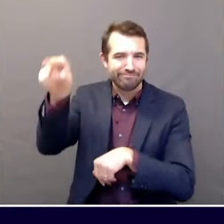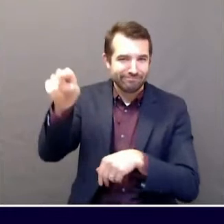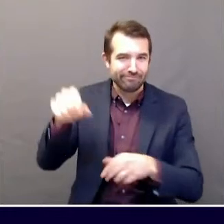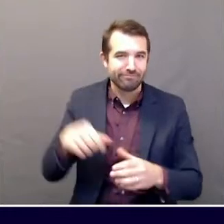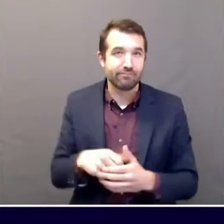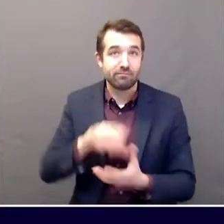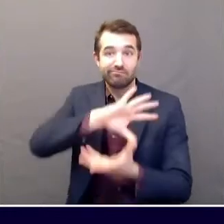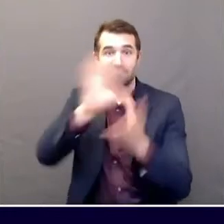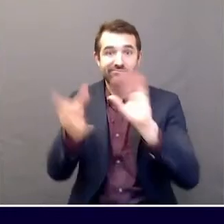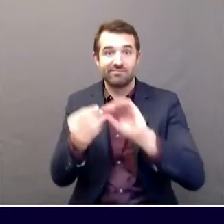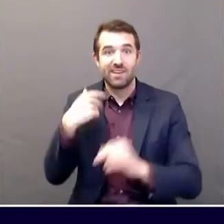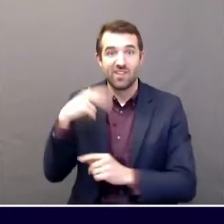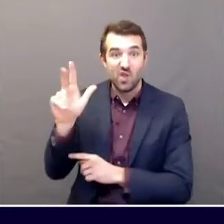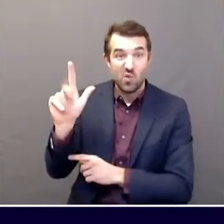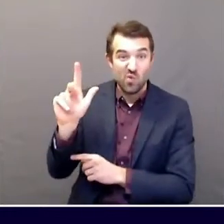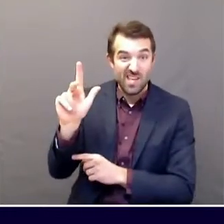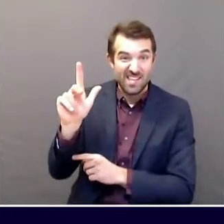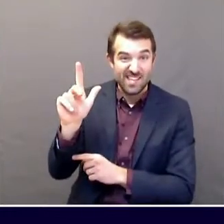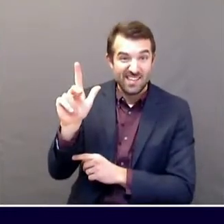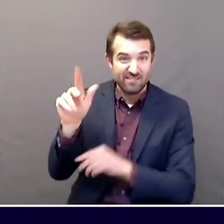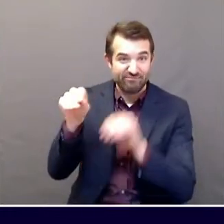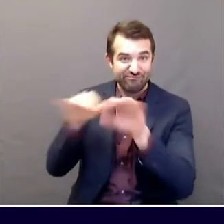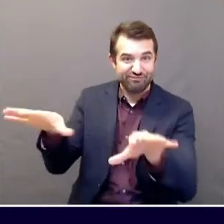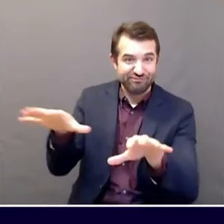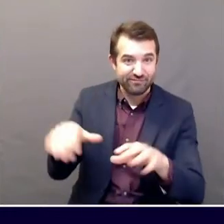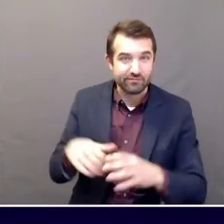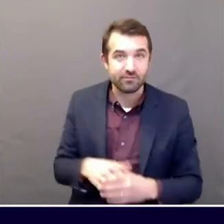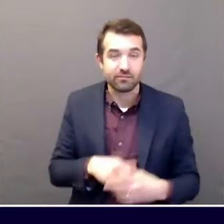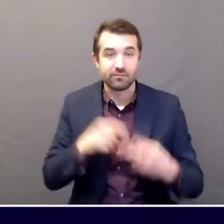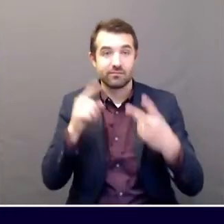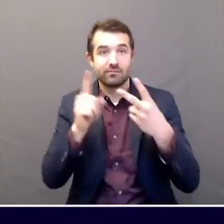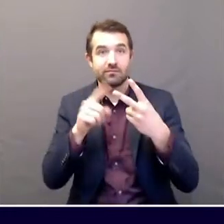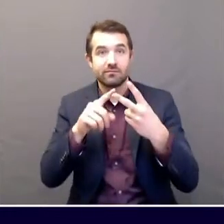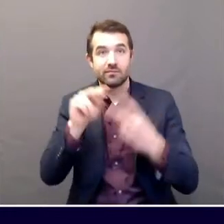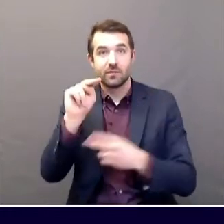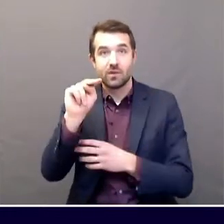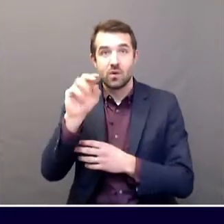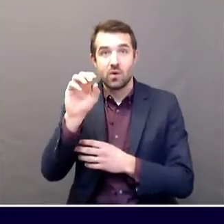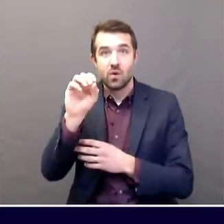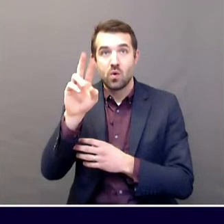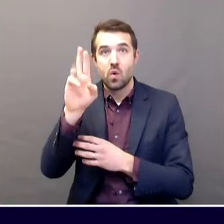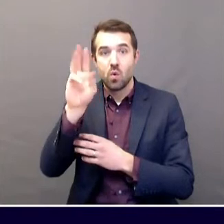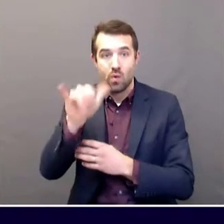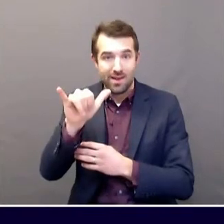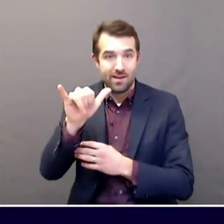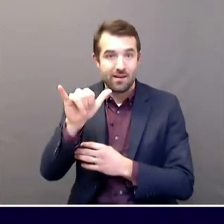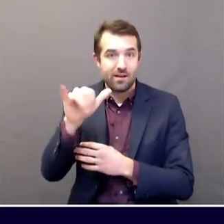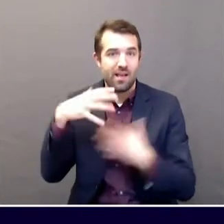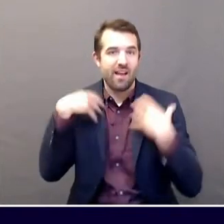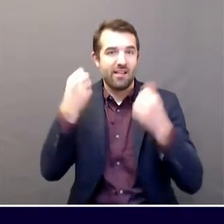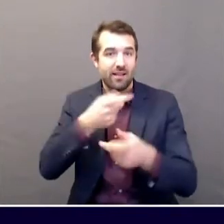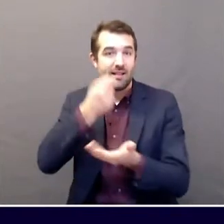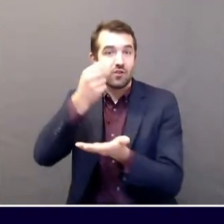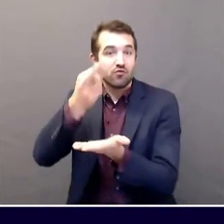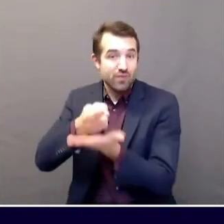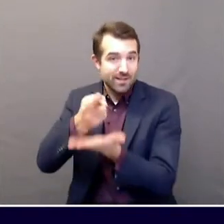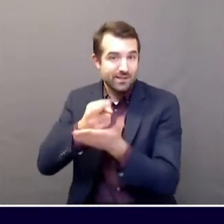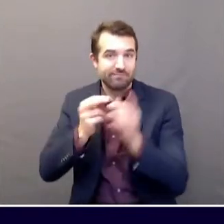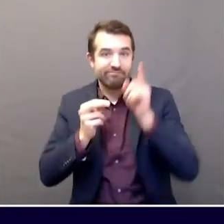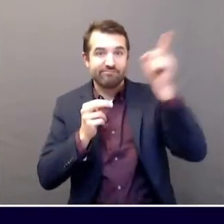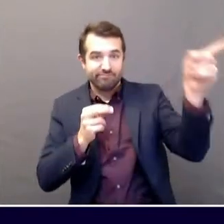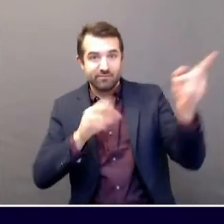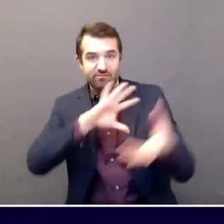COVID-19. The second is at Norway Health and Rehabilitation, where we are aware of 5 cases of